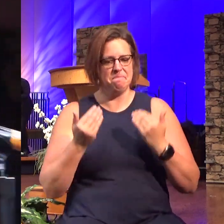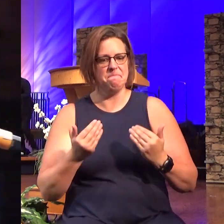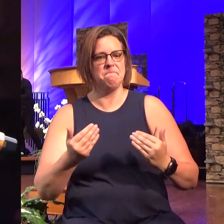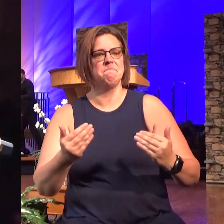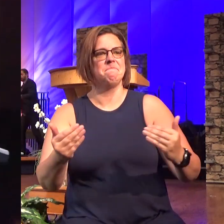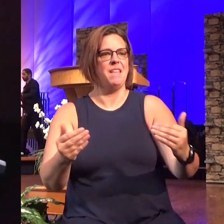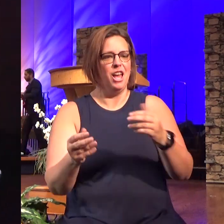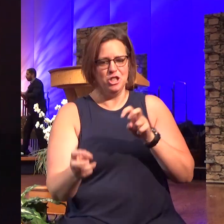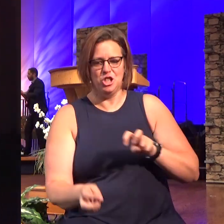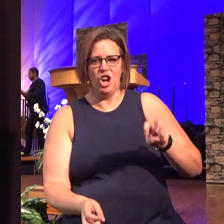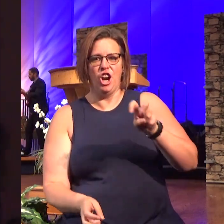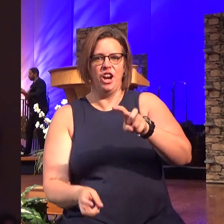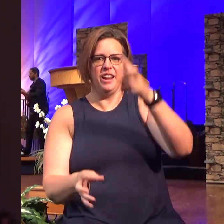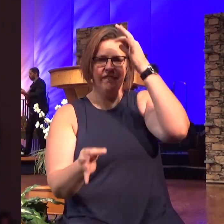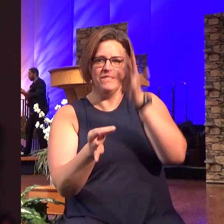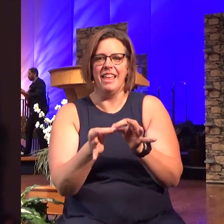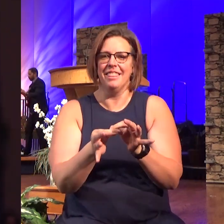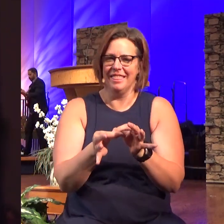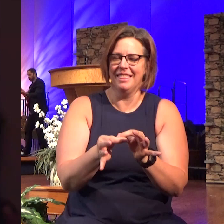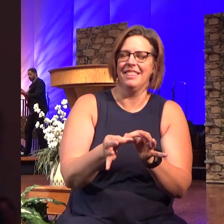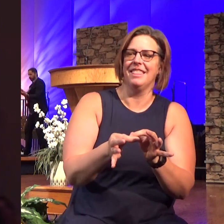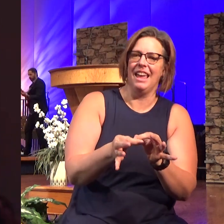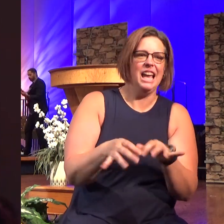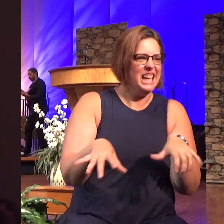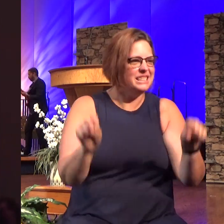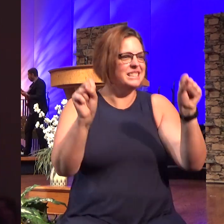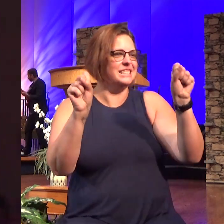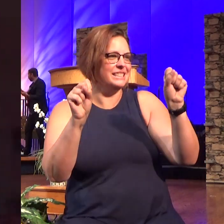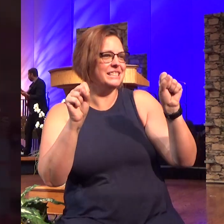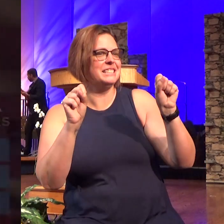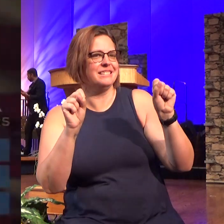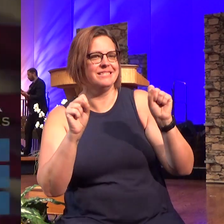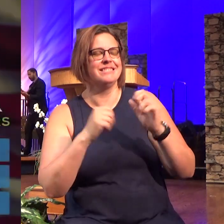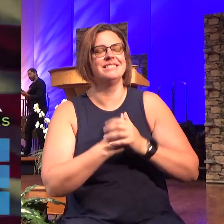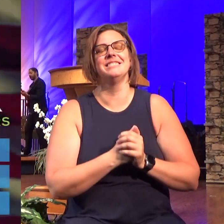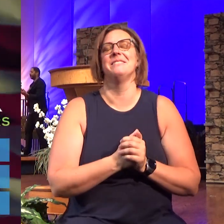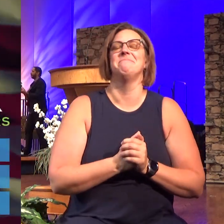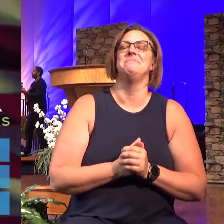into faith I go, yeah.